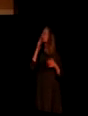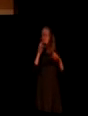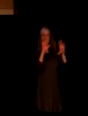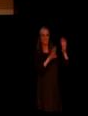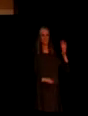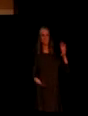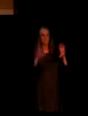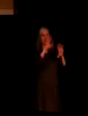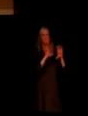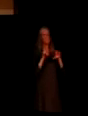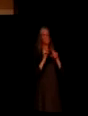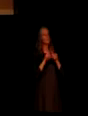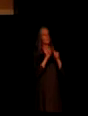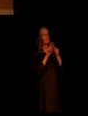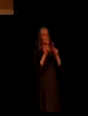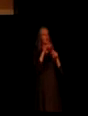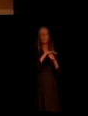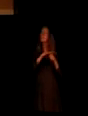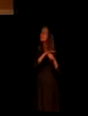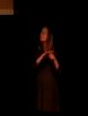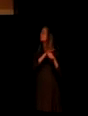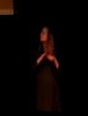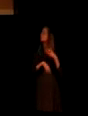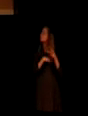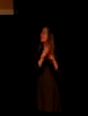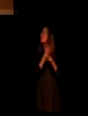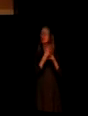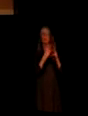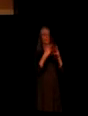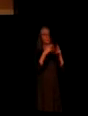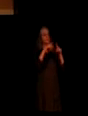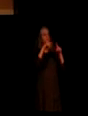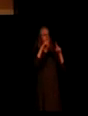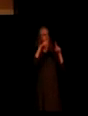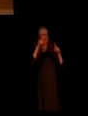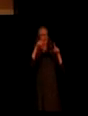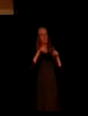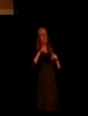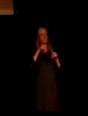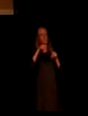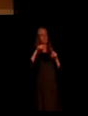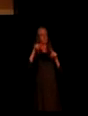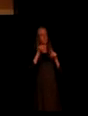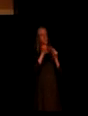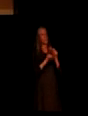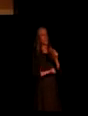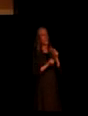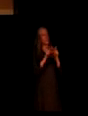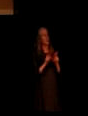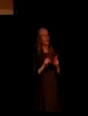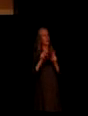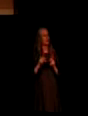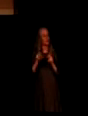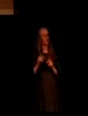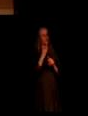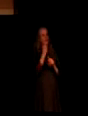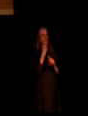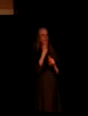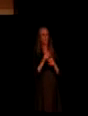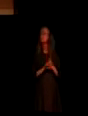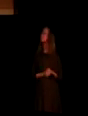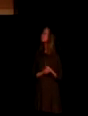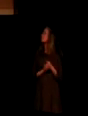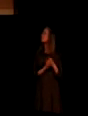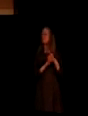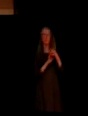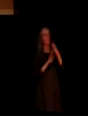the world, and these were computing per capita food production. Let's just look at the top graph